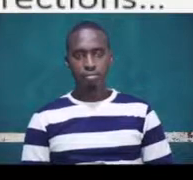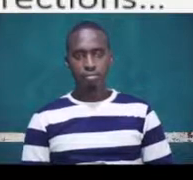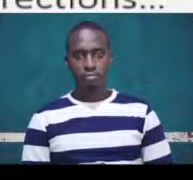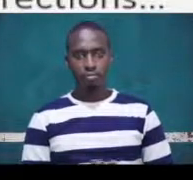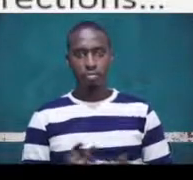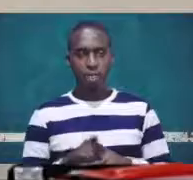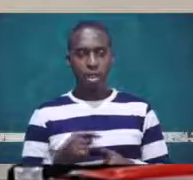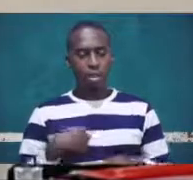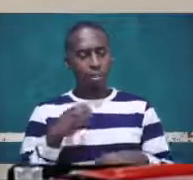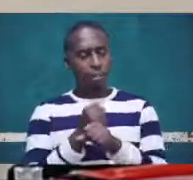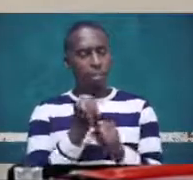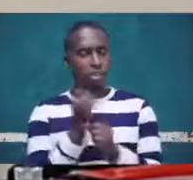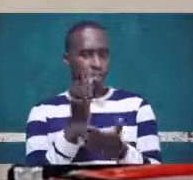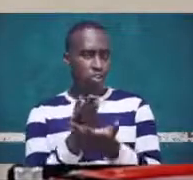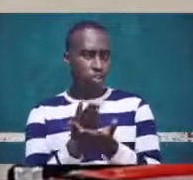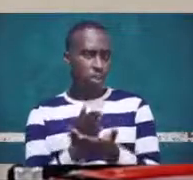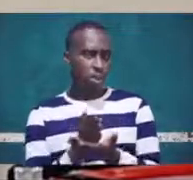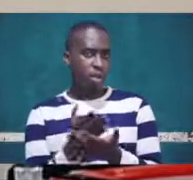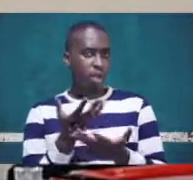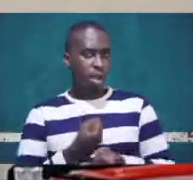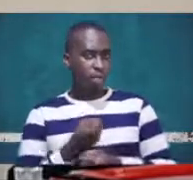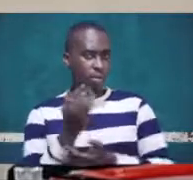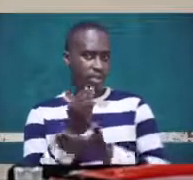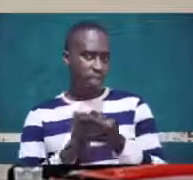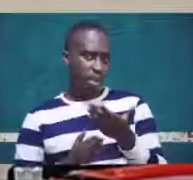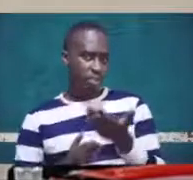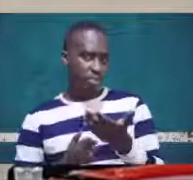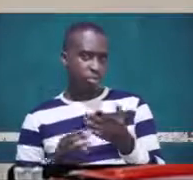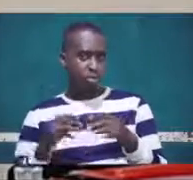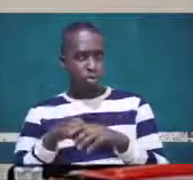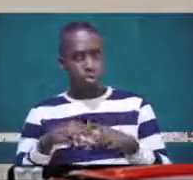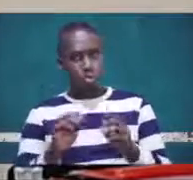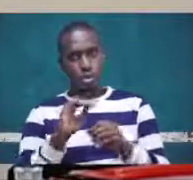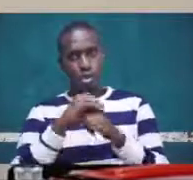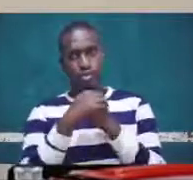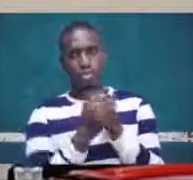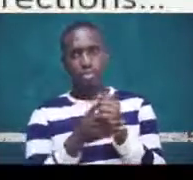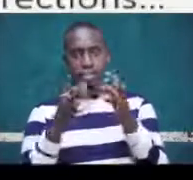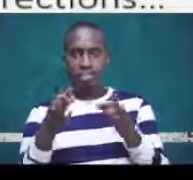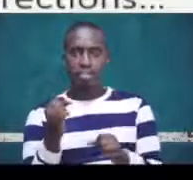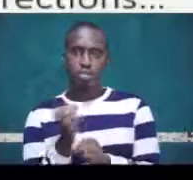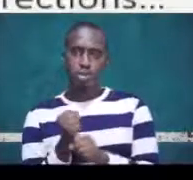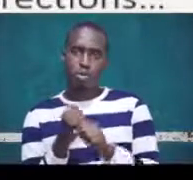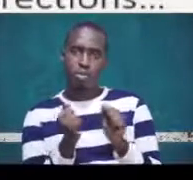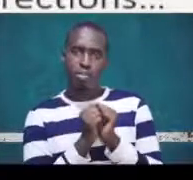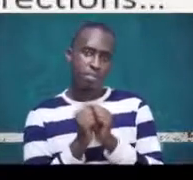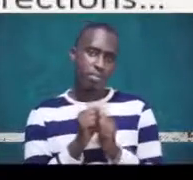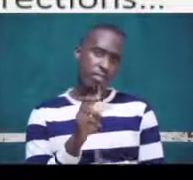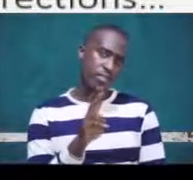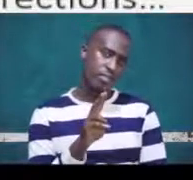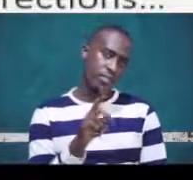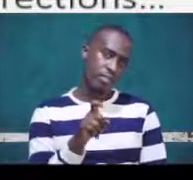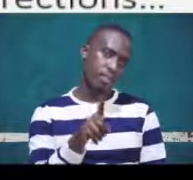I am very sure that you have in some way, covered about things to do with